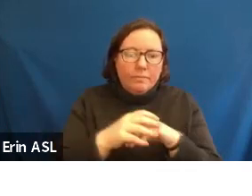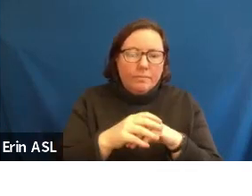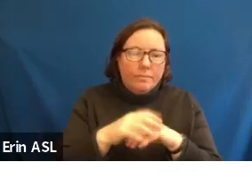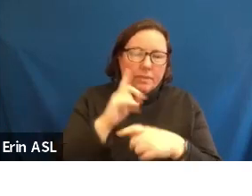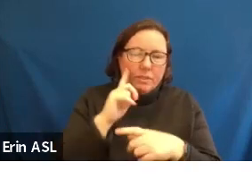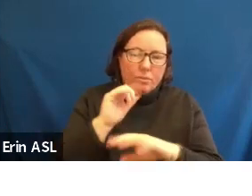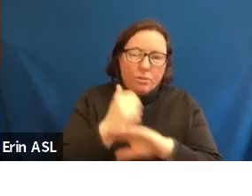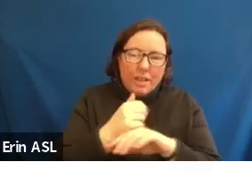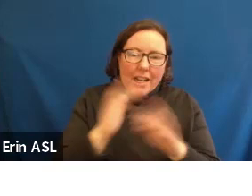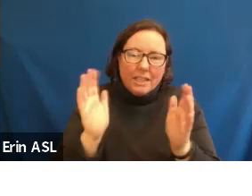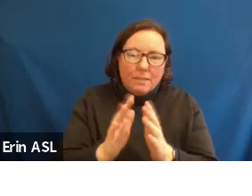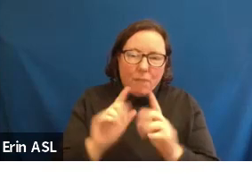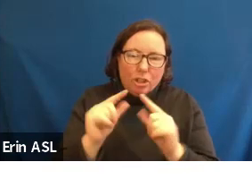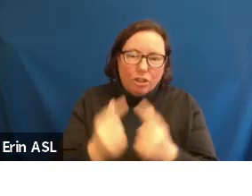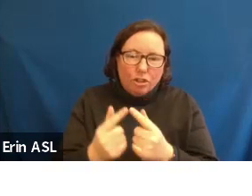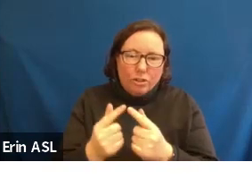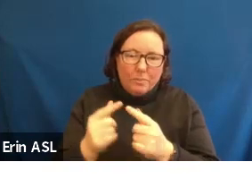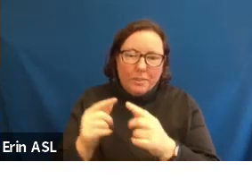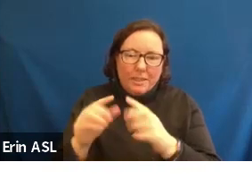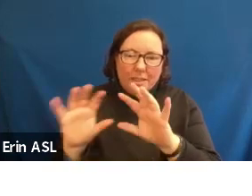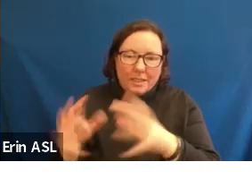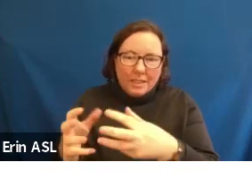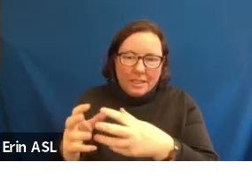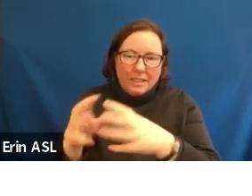create smaller groups, I guess, is a